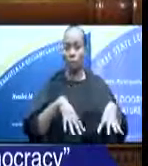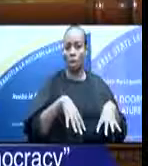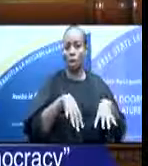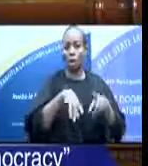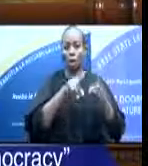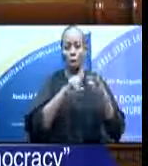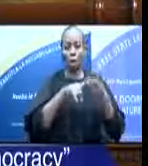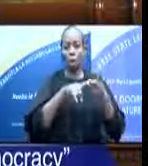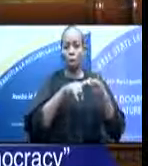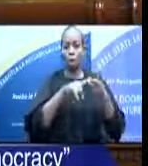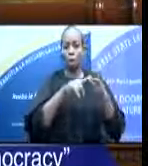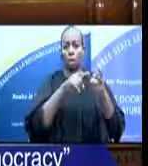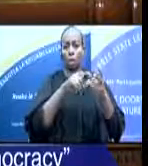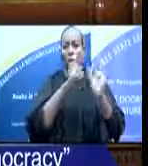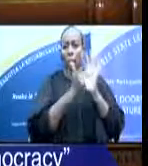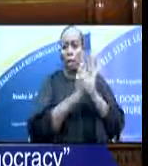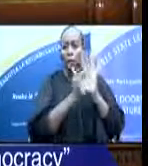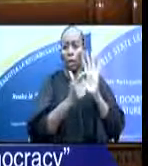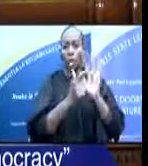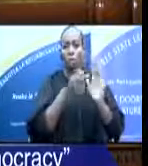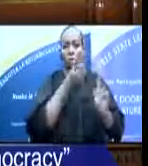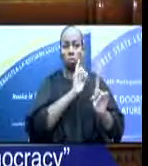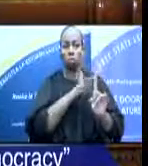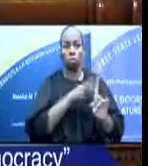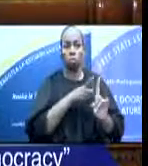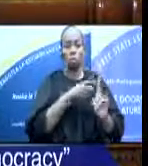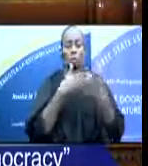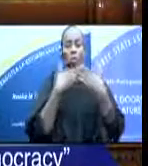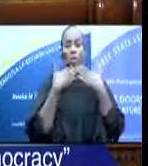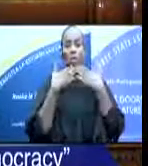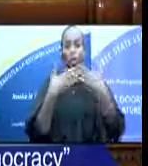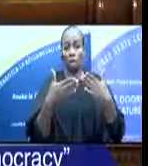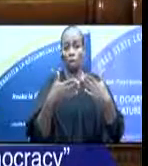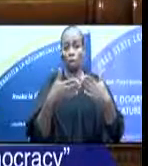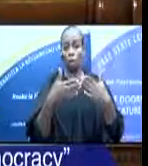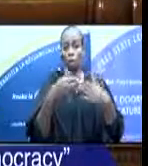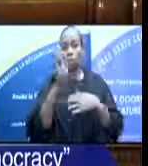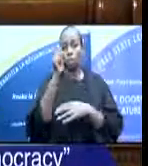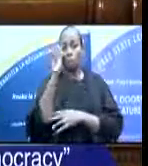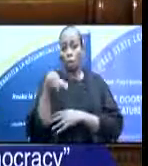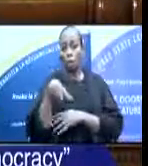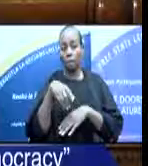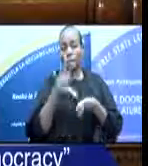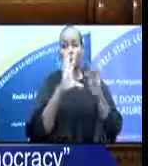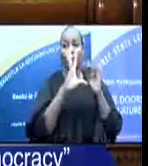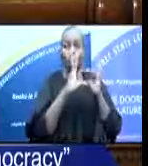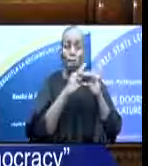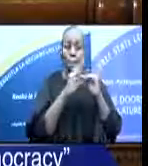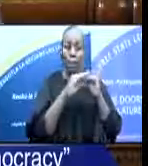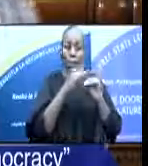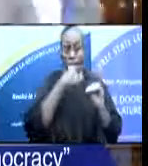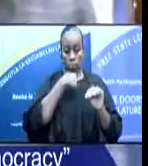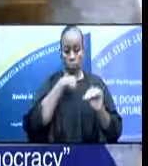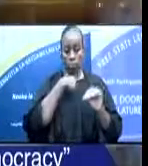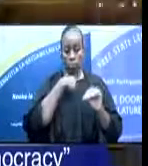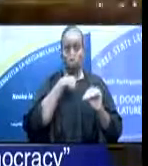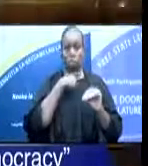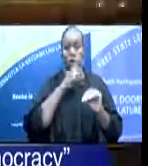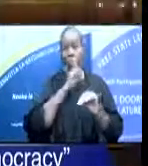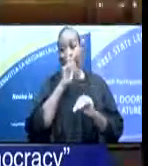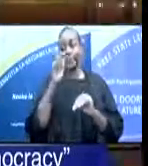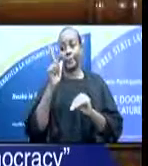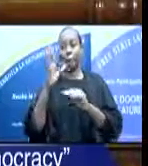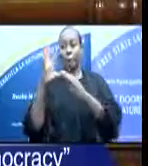legal battles. We vote against priorities wrongly and enriching a few at the cost of the people. Thank you. I'm the one who's going to tell